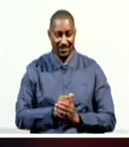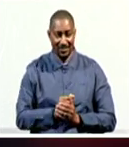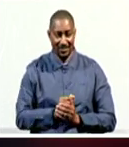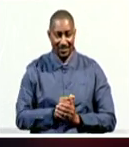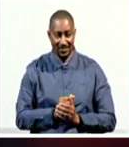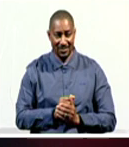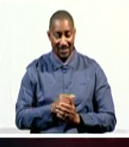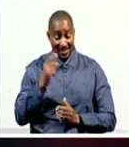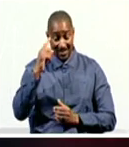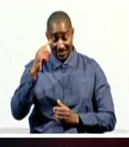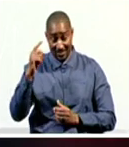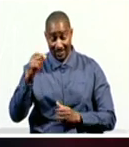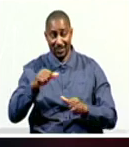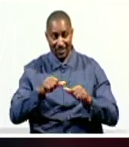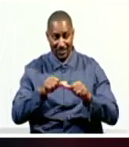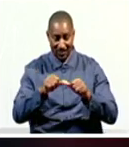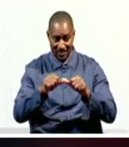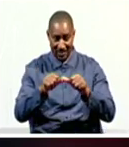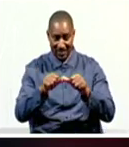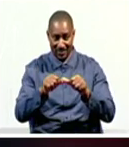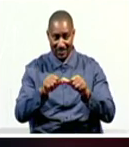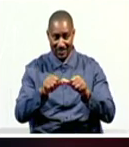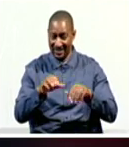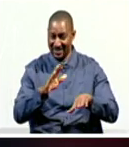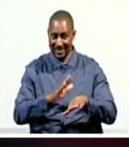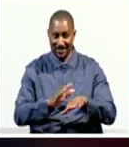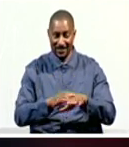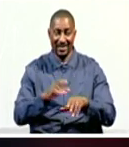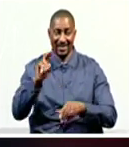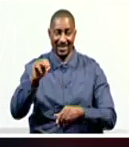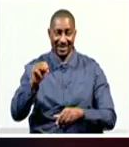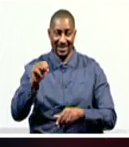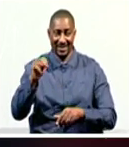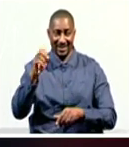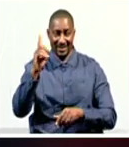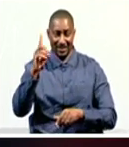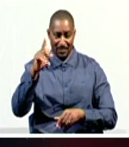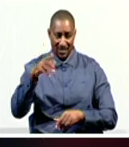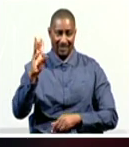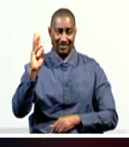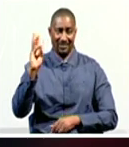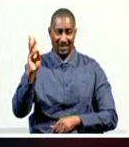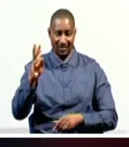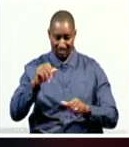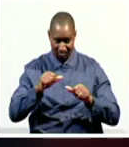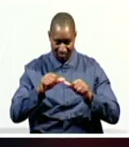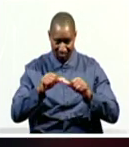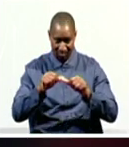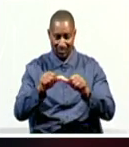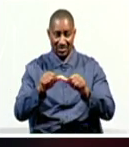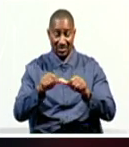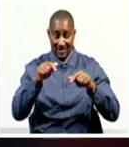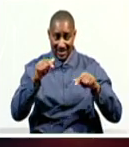will continue even in the development of NDP6. Right now, as we speak, we have seen in the papers, the NDP6 teams is all over the